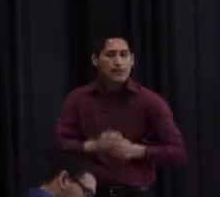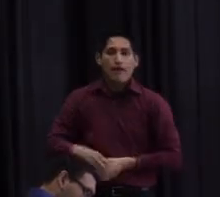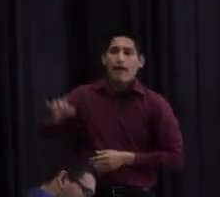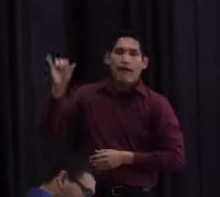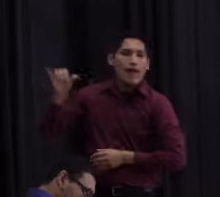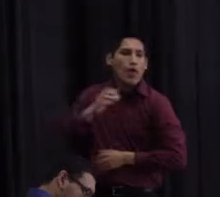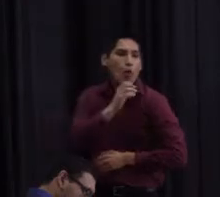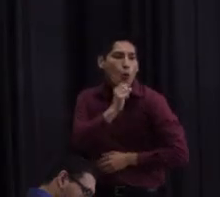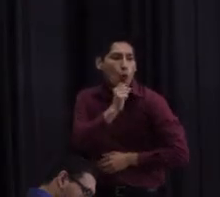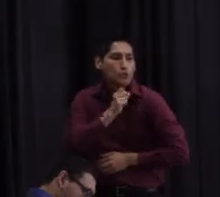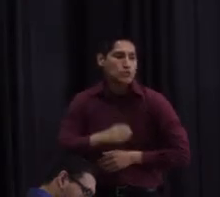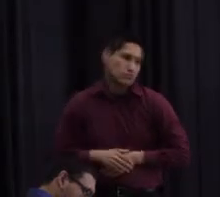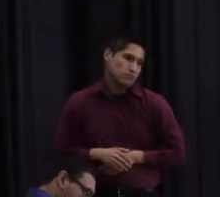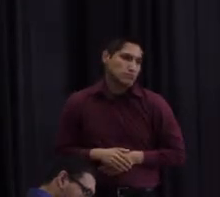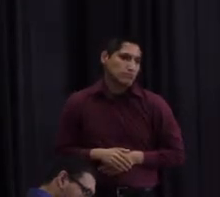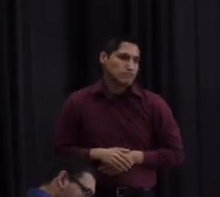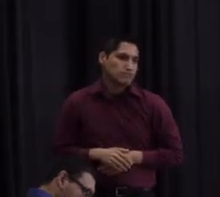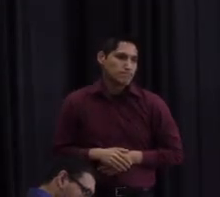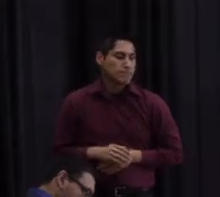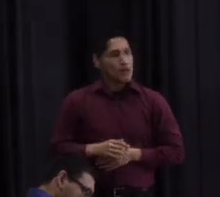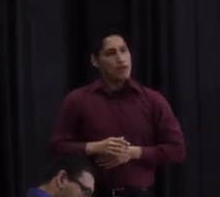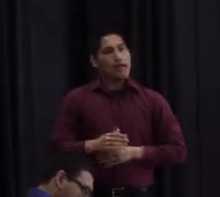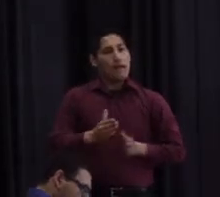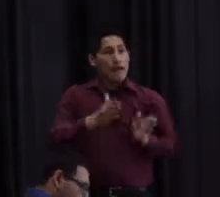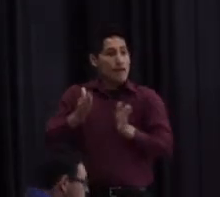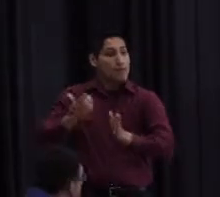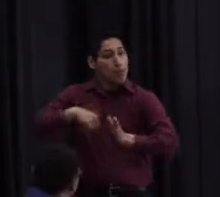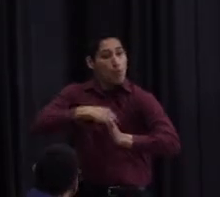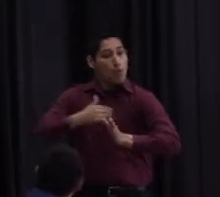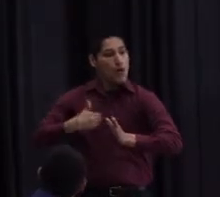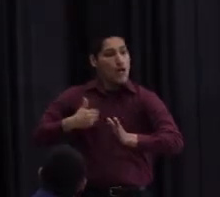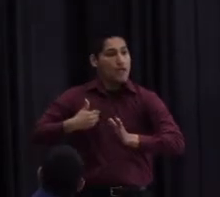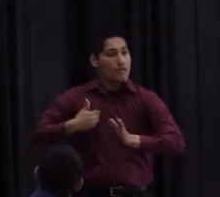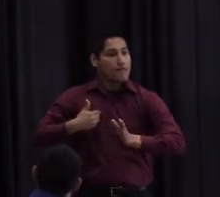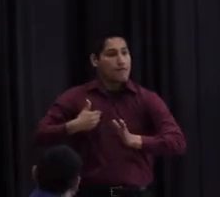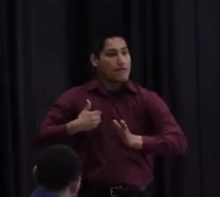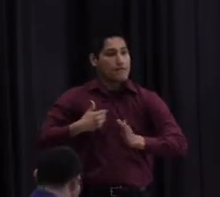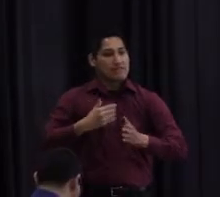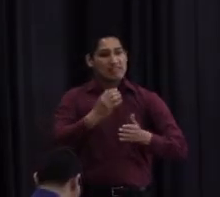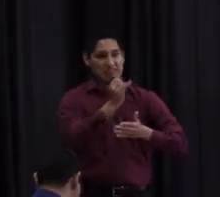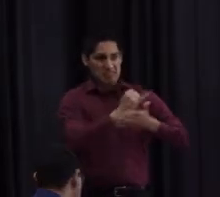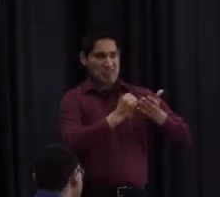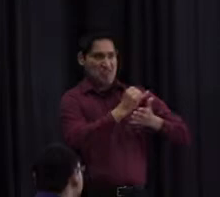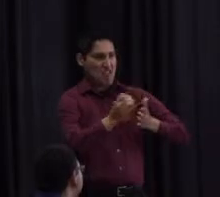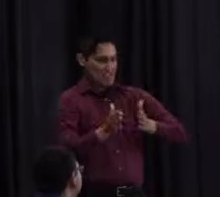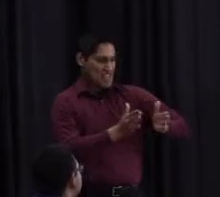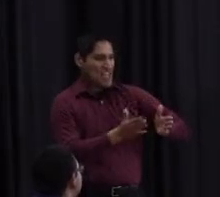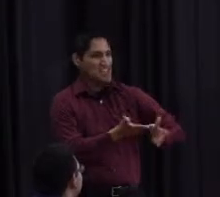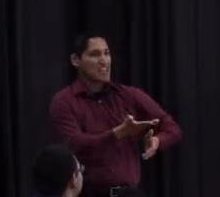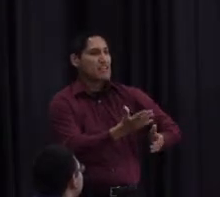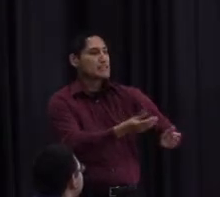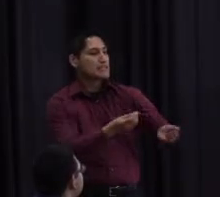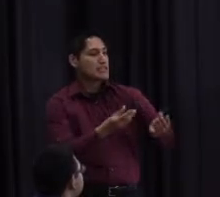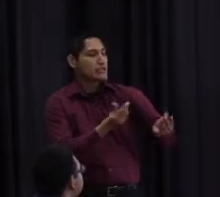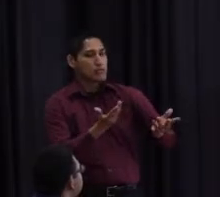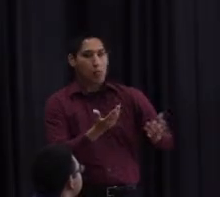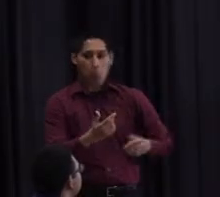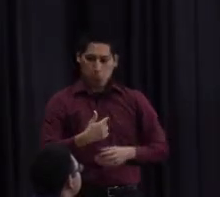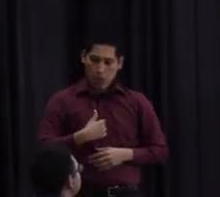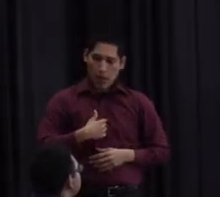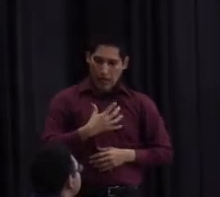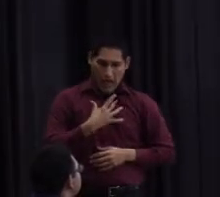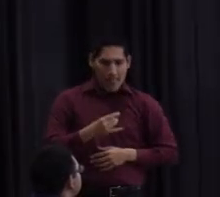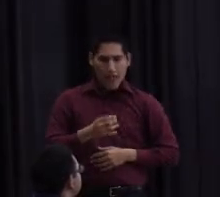oranges. And then we have the more art side that tells us, I like